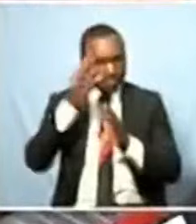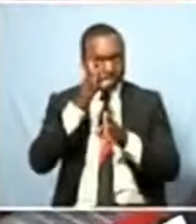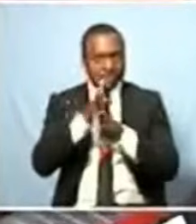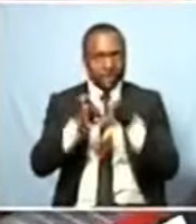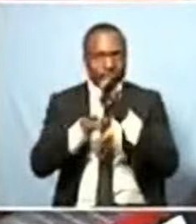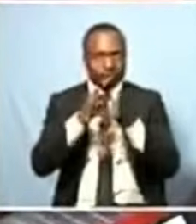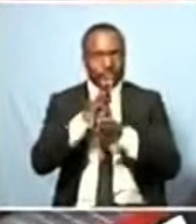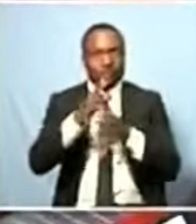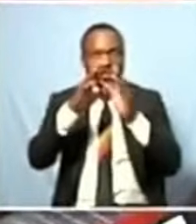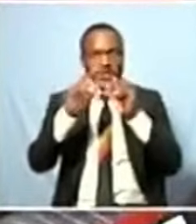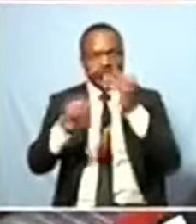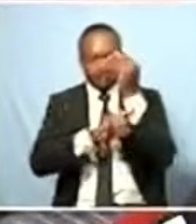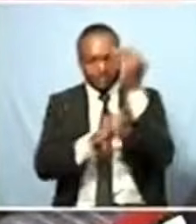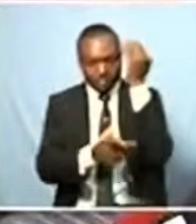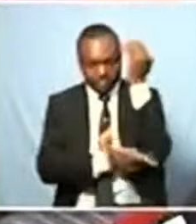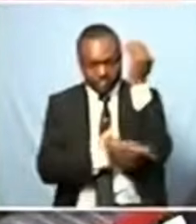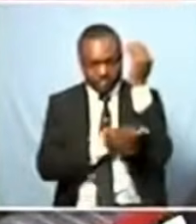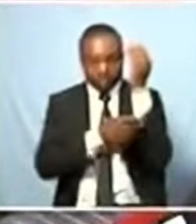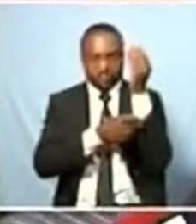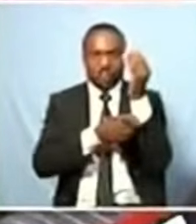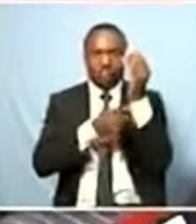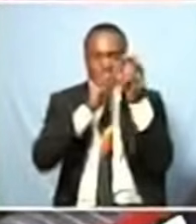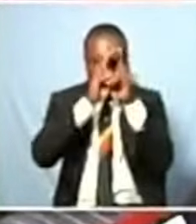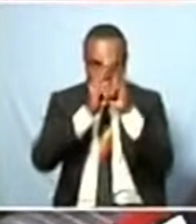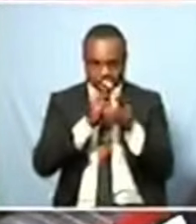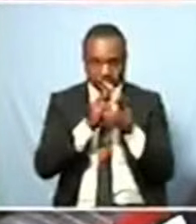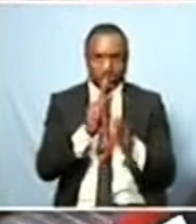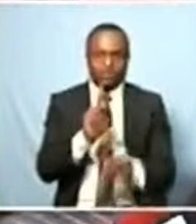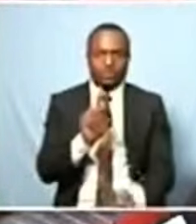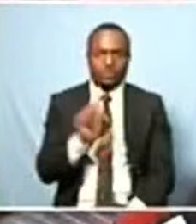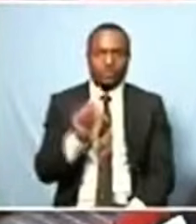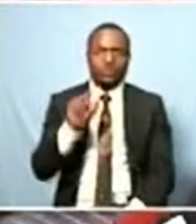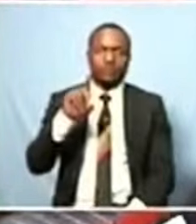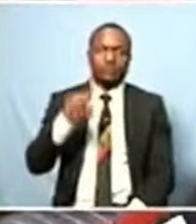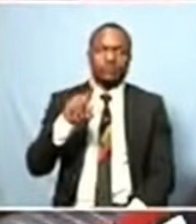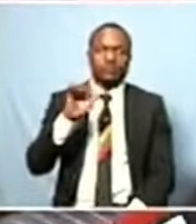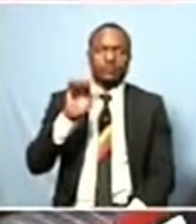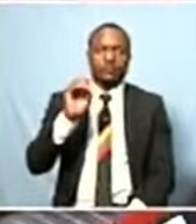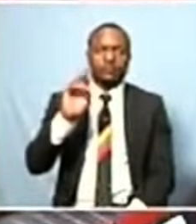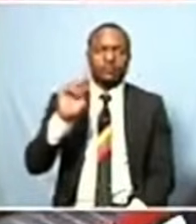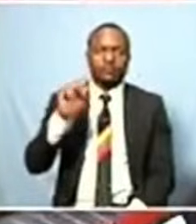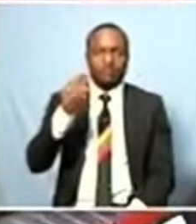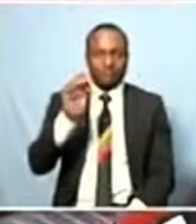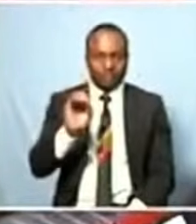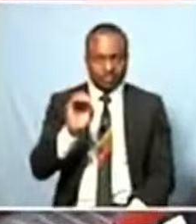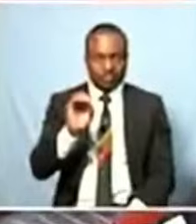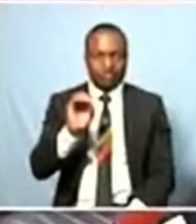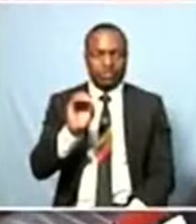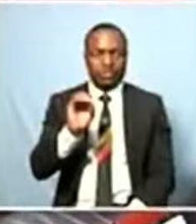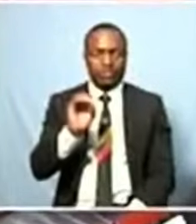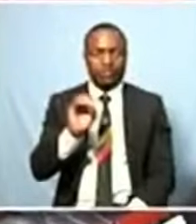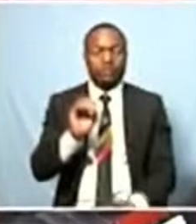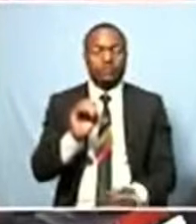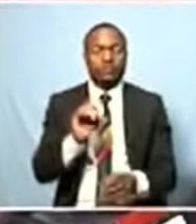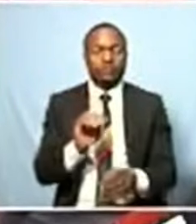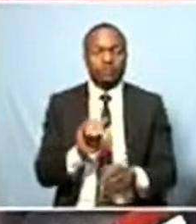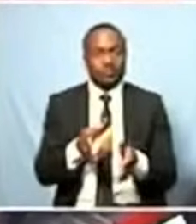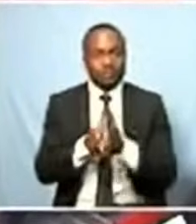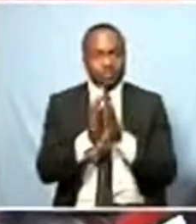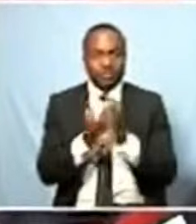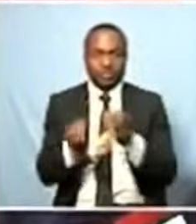and Urban Development. And Shiwangandu Member of Parliament, Mr. Stephen Kampyongo, was just about to